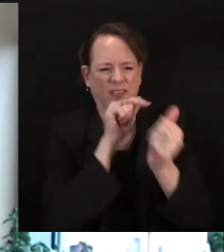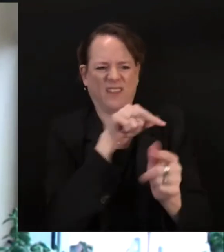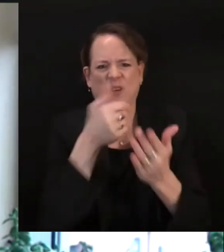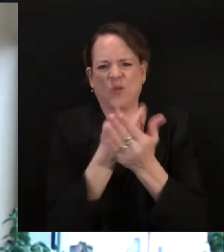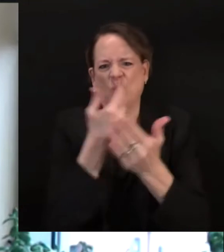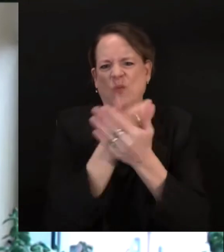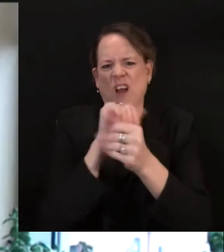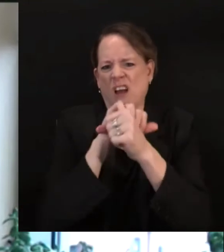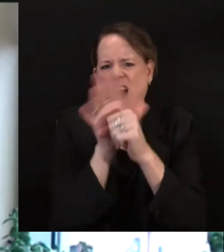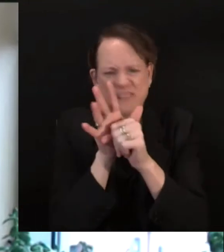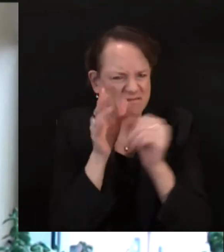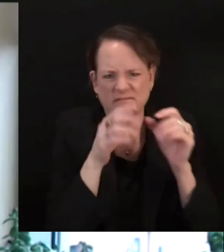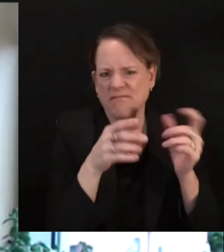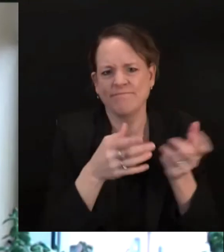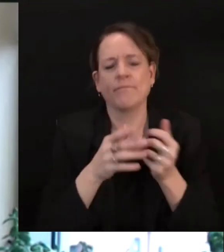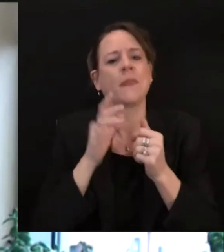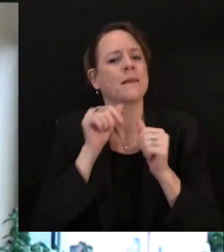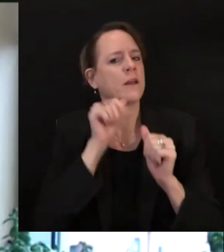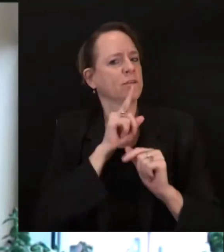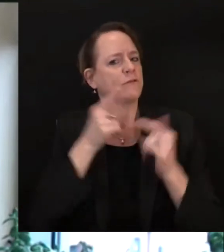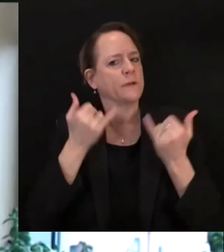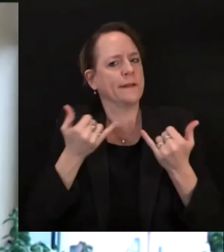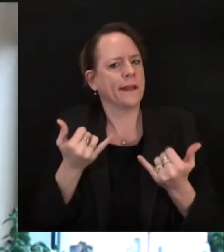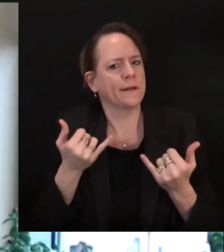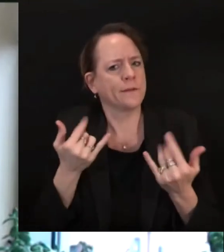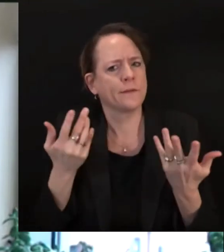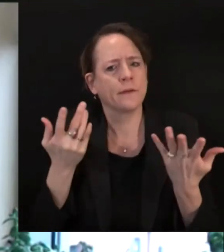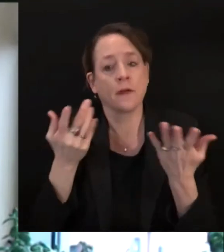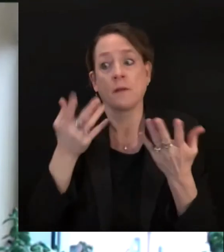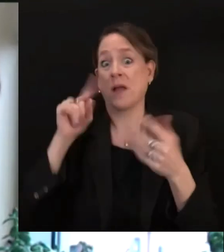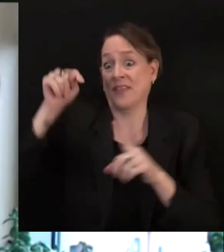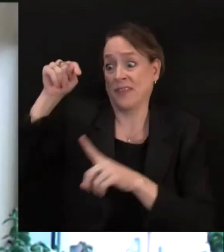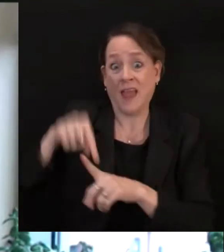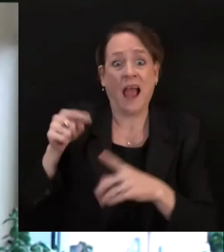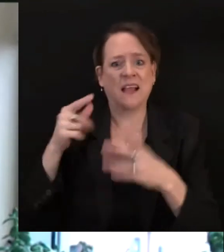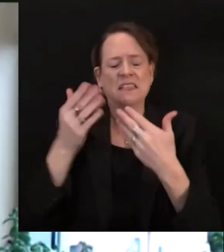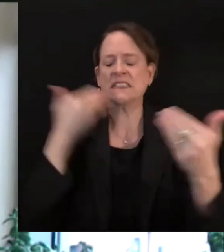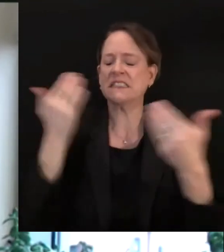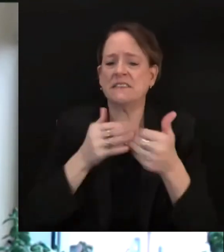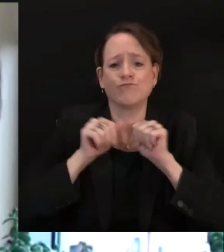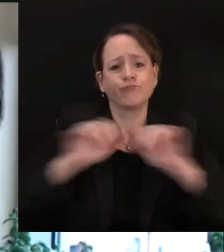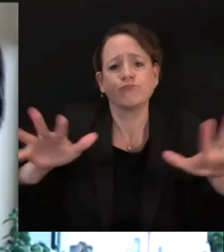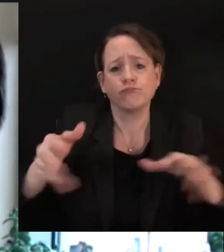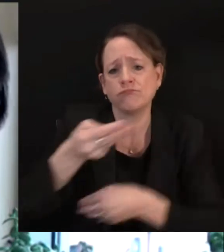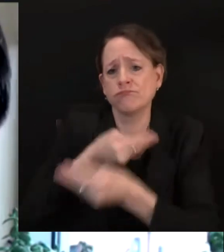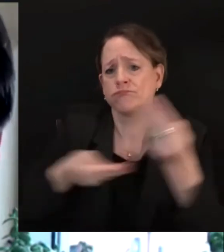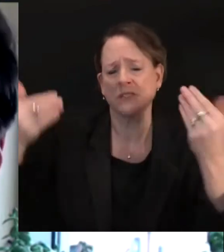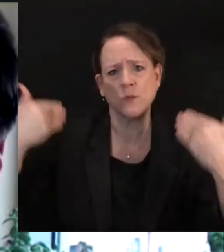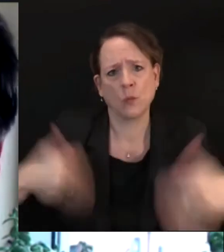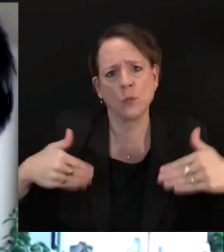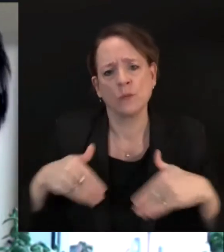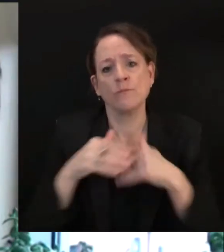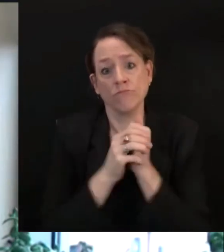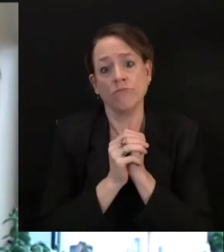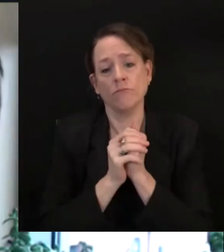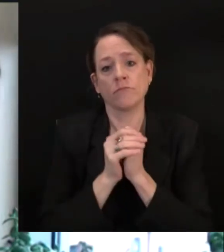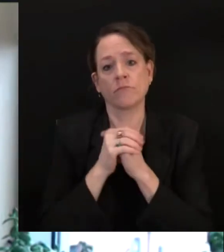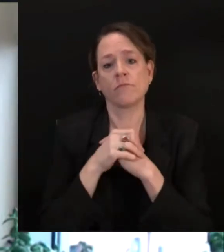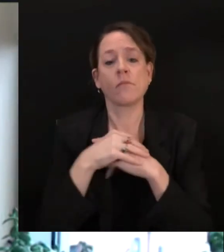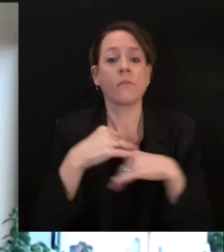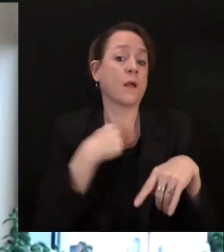that might spread more easily from person to person. So in order to test for that specific strain, we need to do